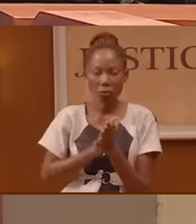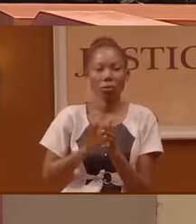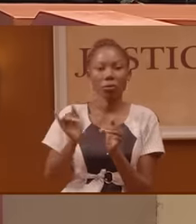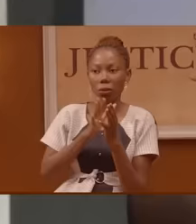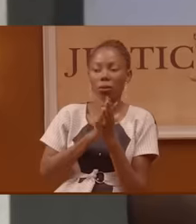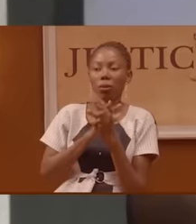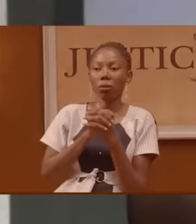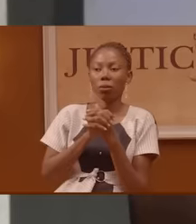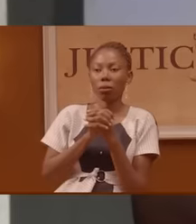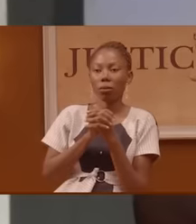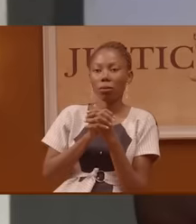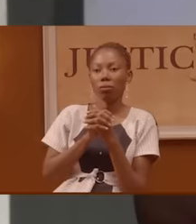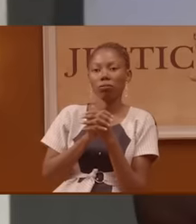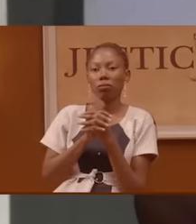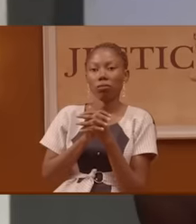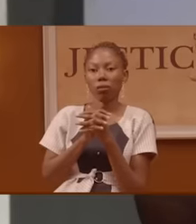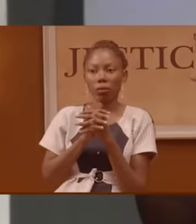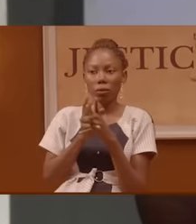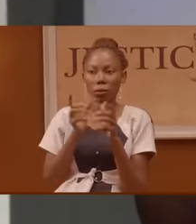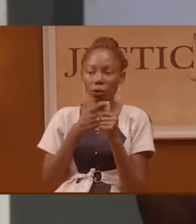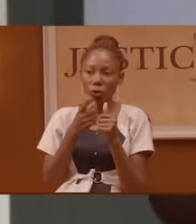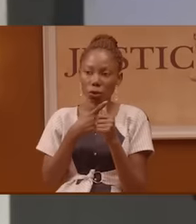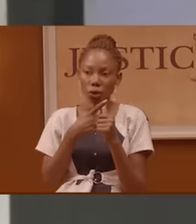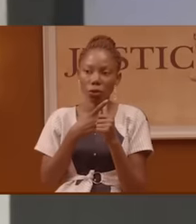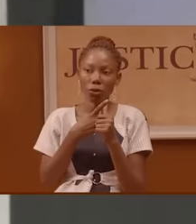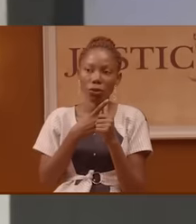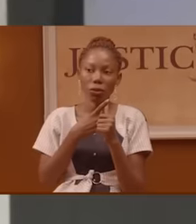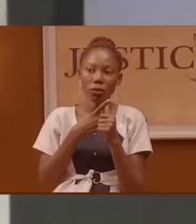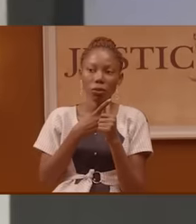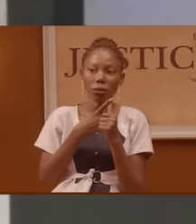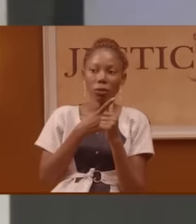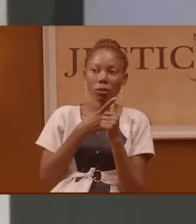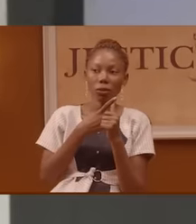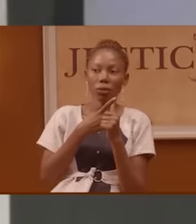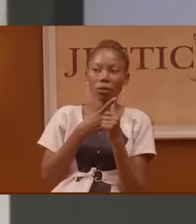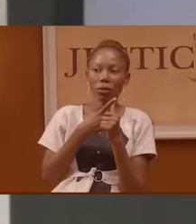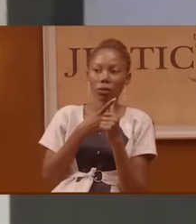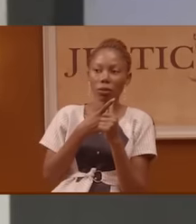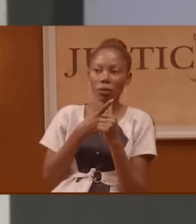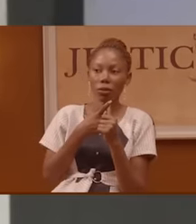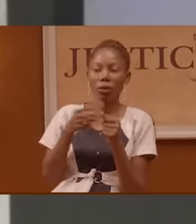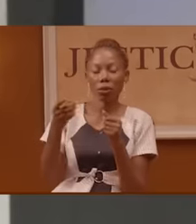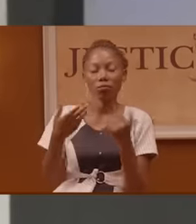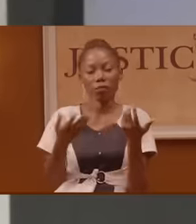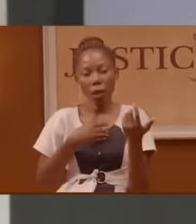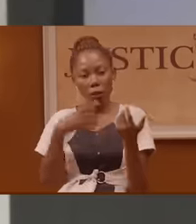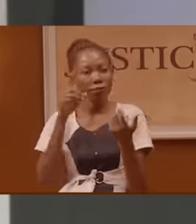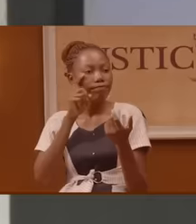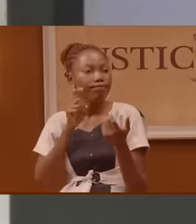me. So, well, the first thing that happened to me was we were having unprotected sex.